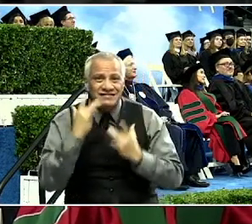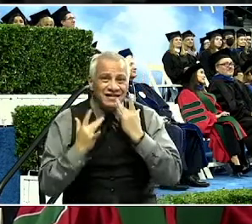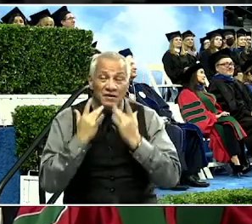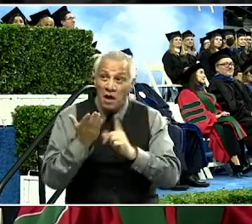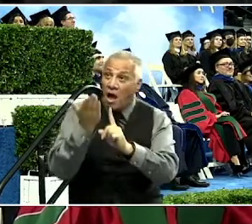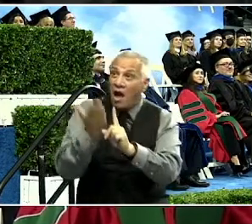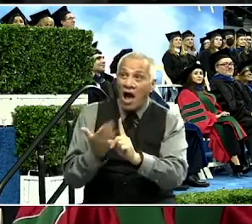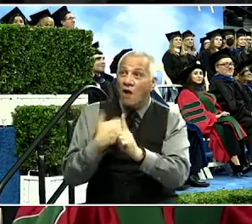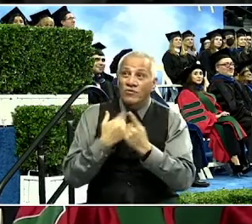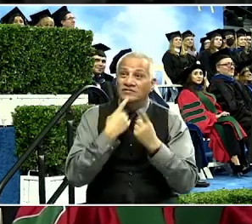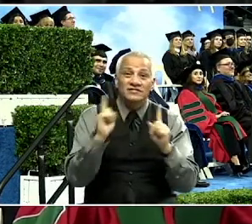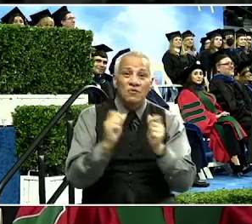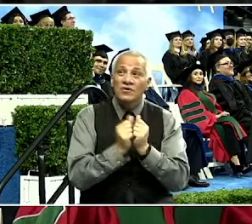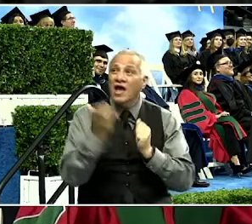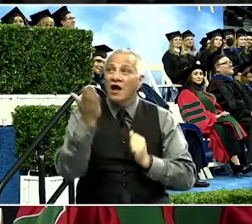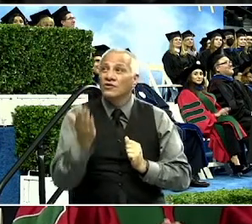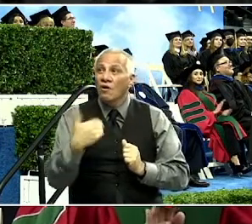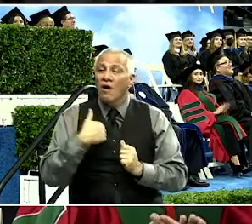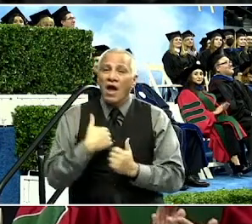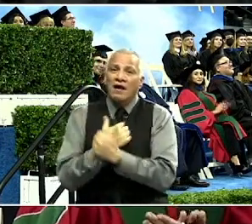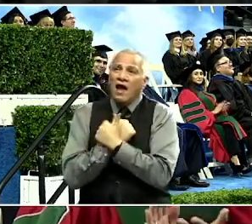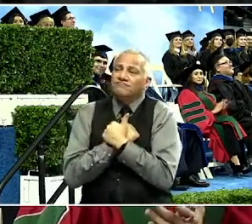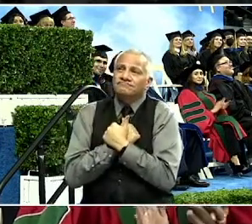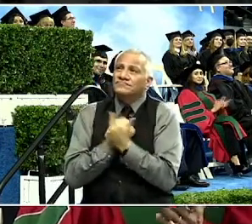you, and I love you with all of my heart.